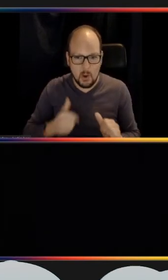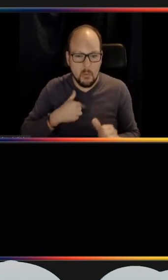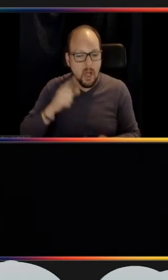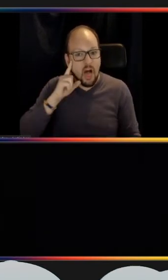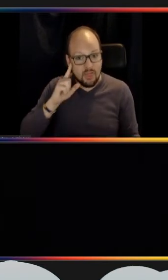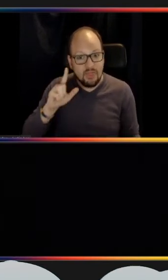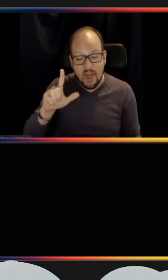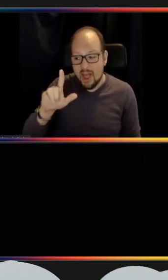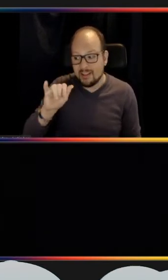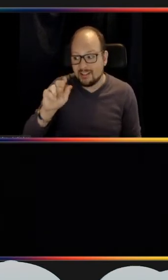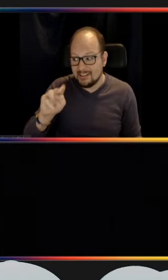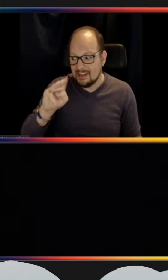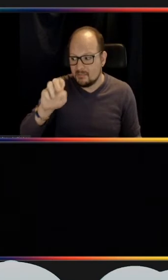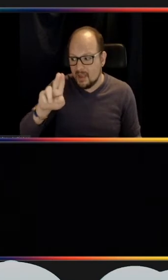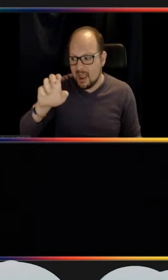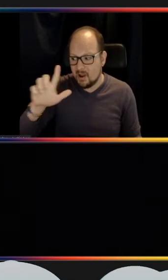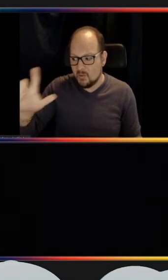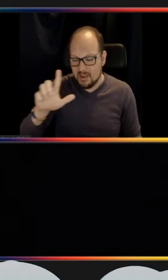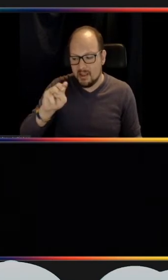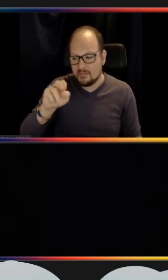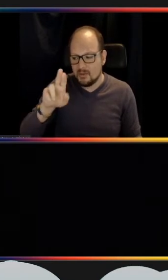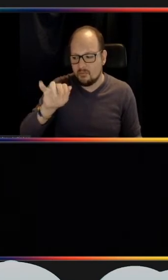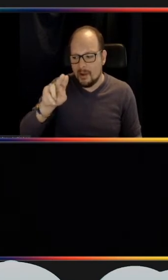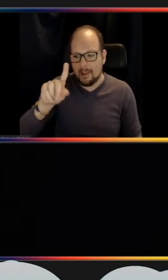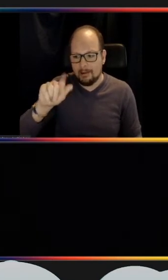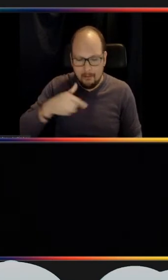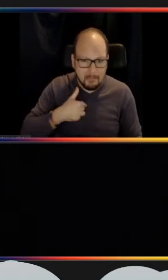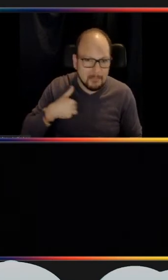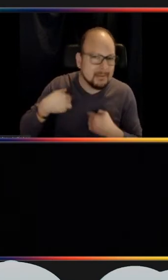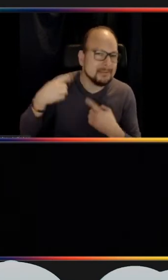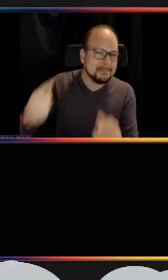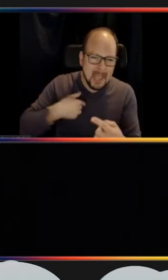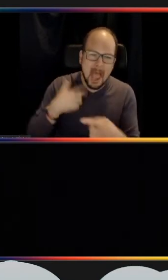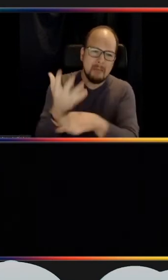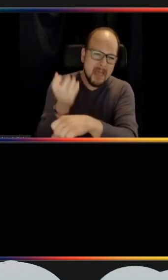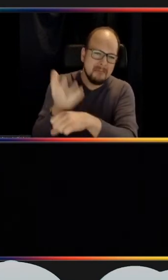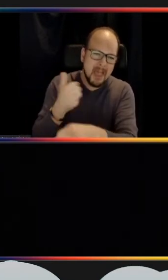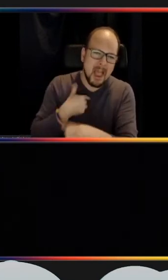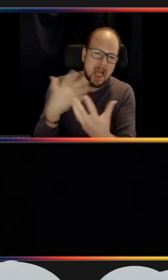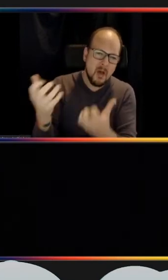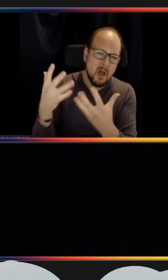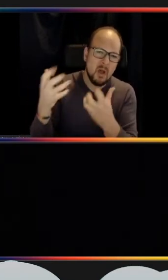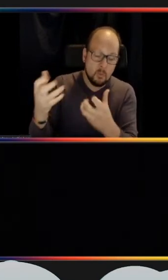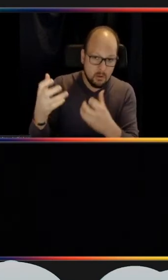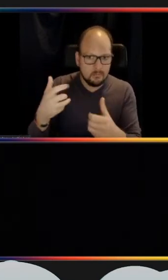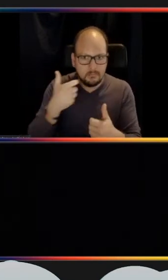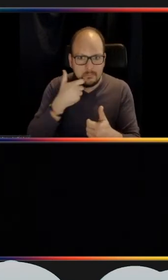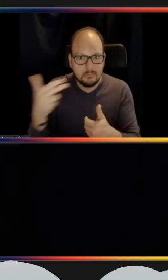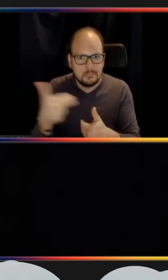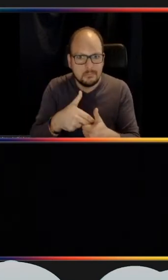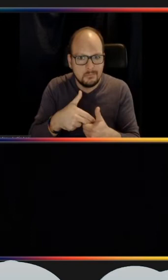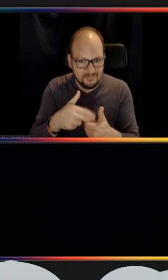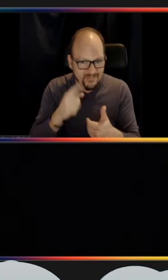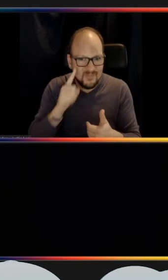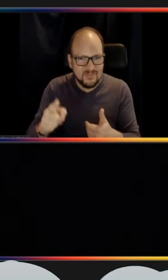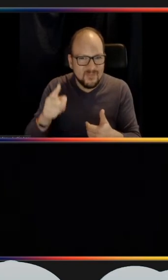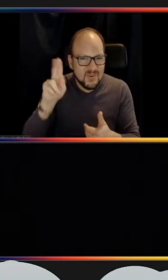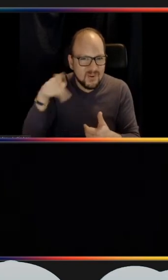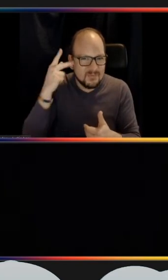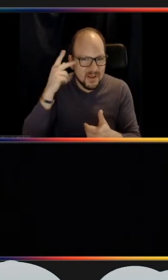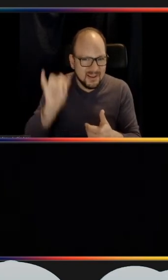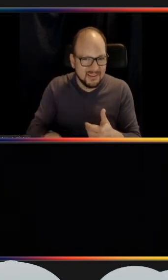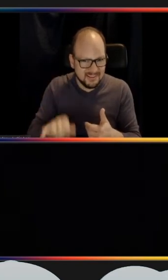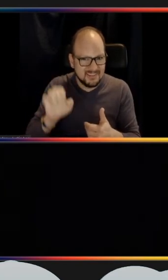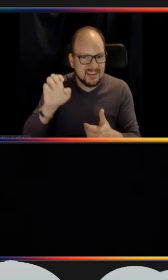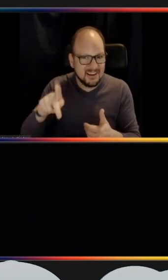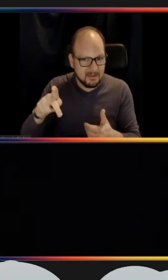Miranda, who I've been begging and screaming to be on the show, is on the show this season. He was on our politics episode, which